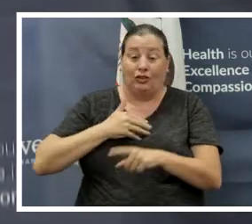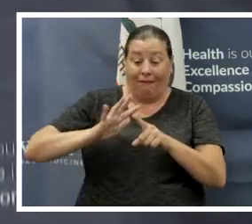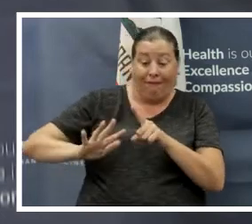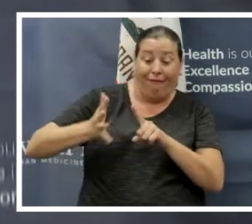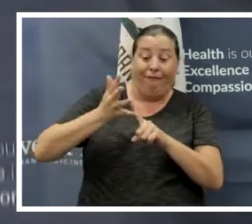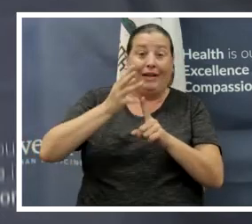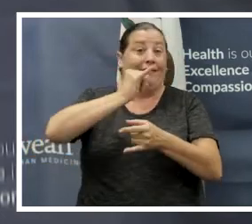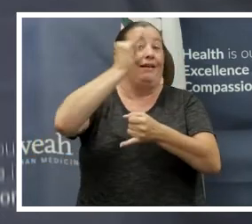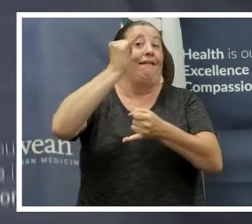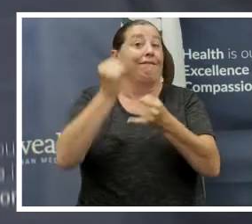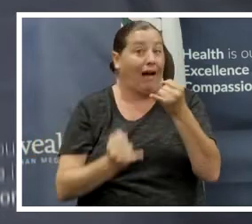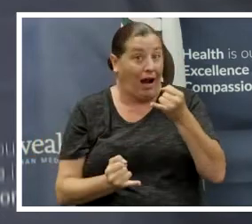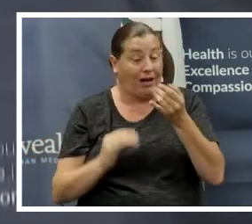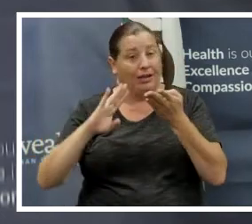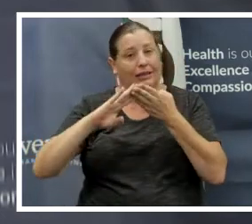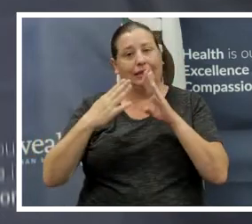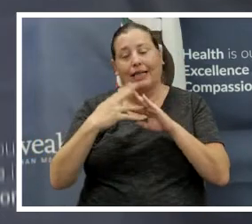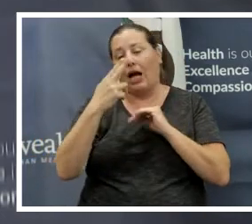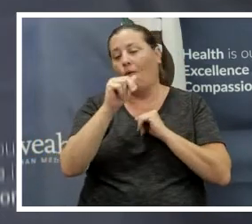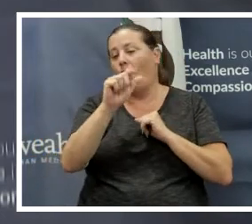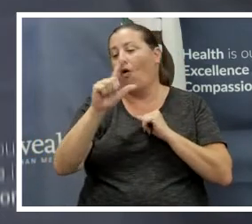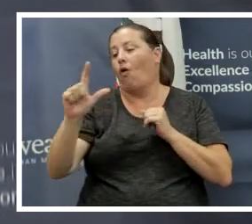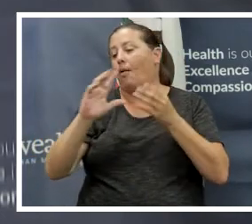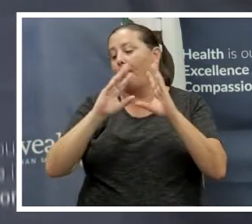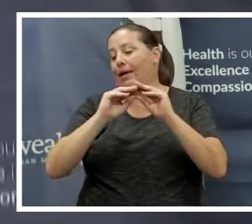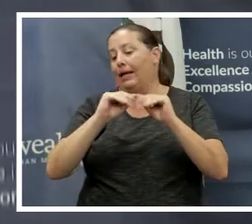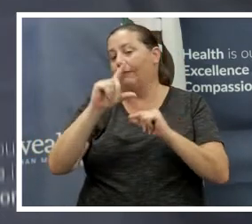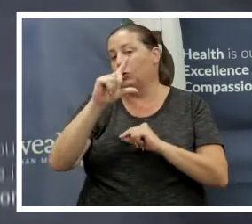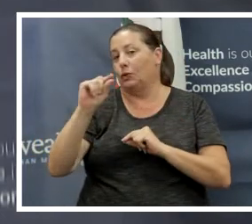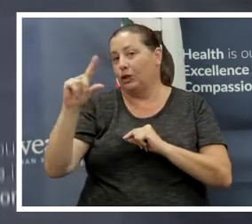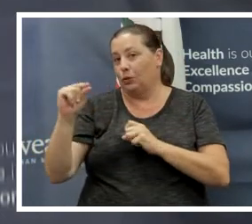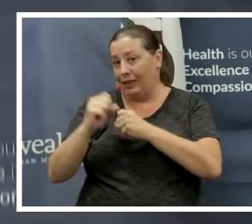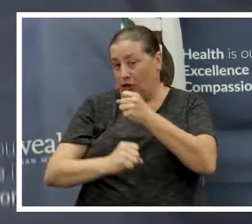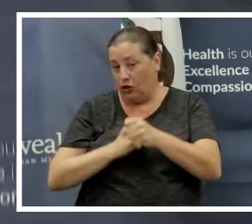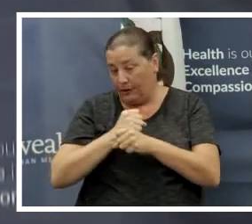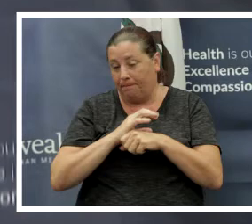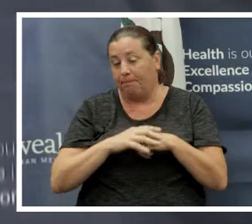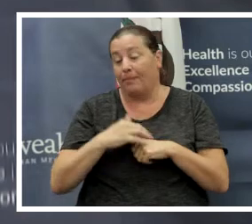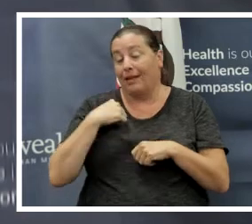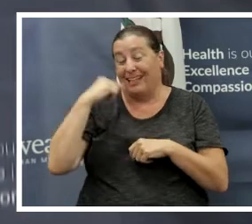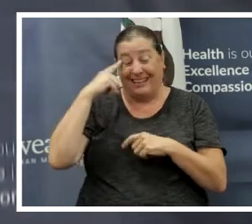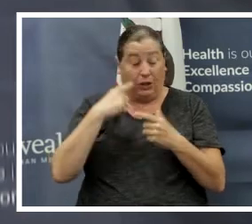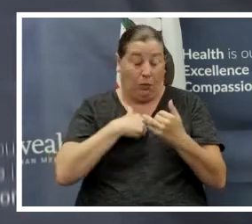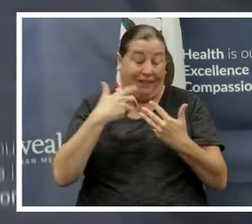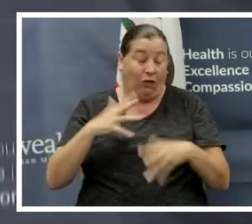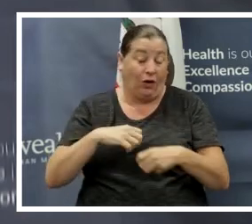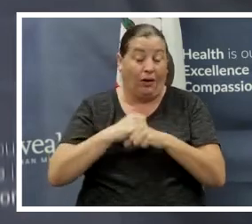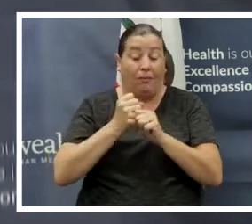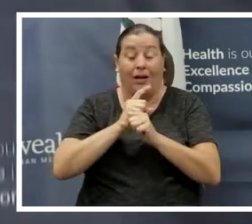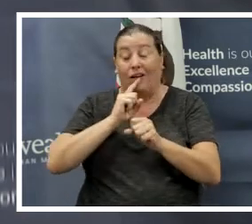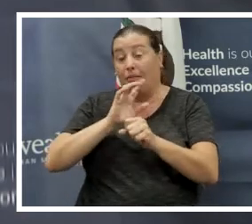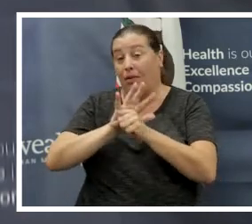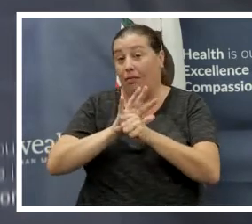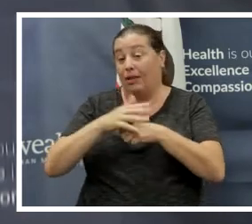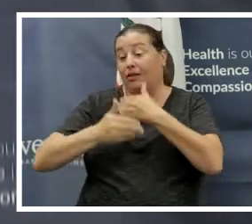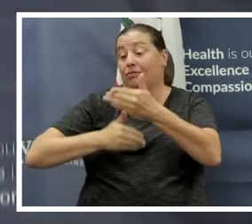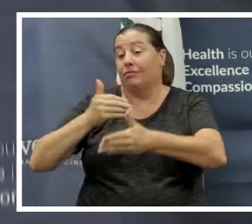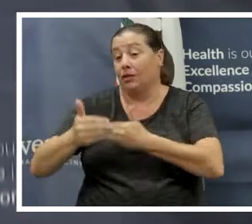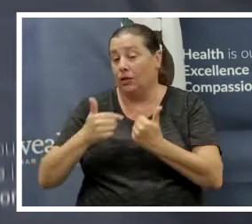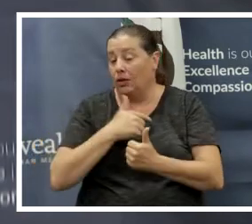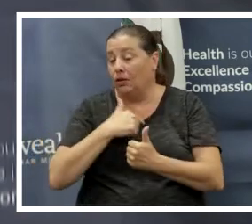hall meeting of the 2020 year. Although I think we've already made a commitment that going forward, we intend to